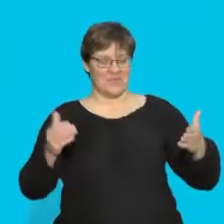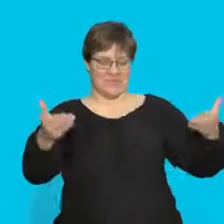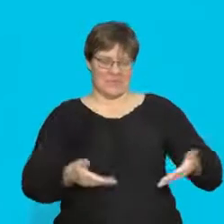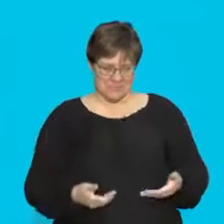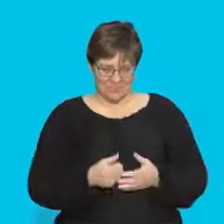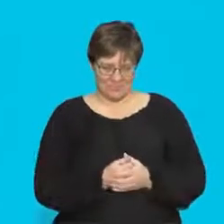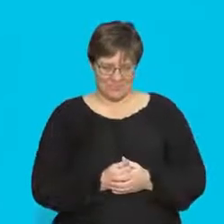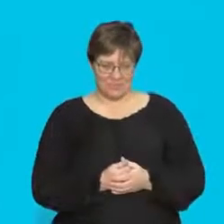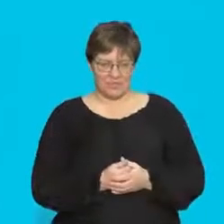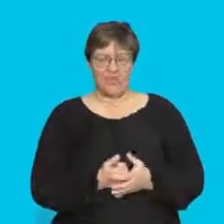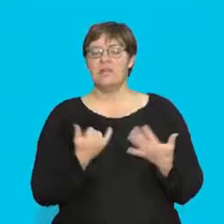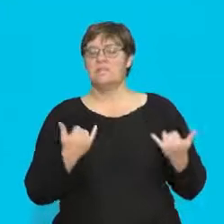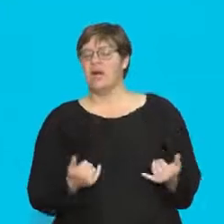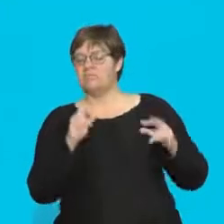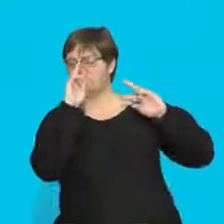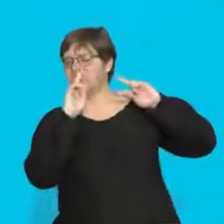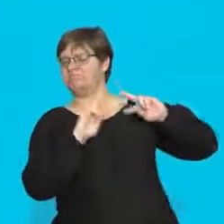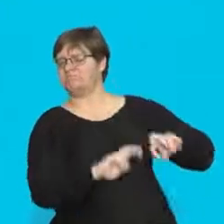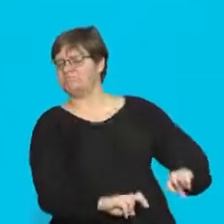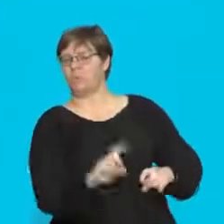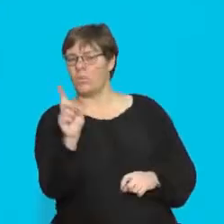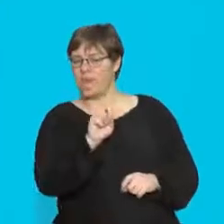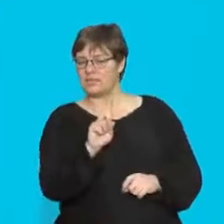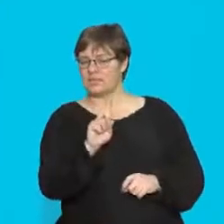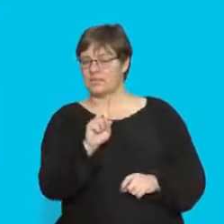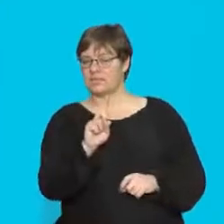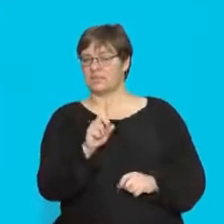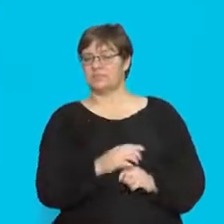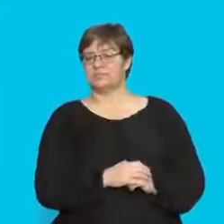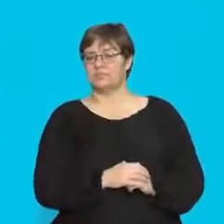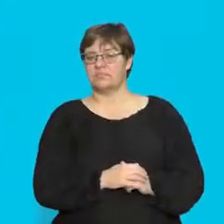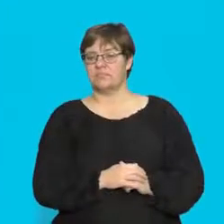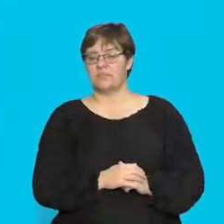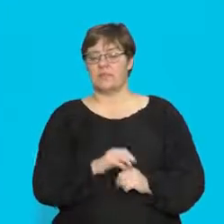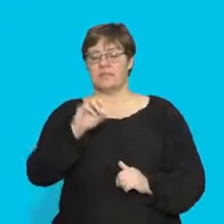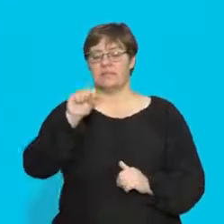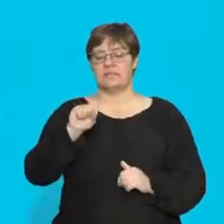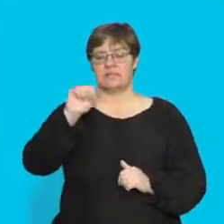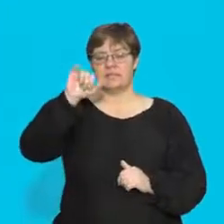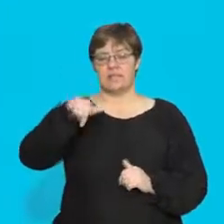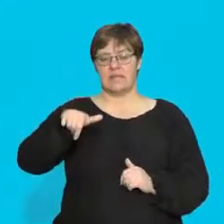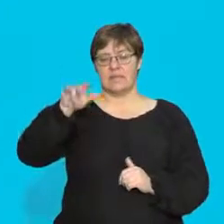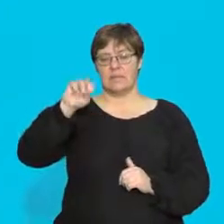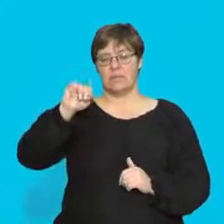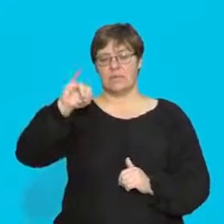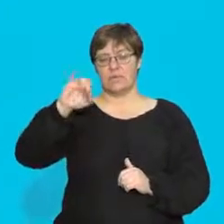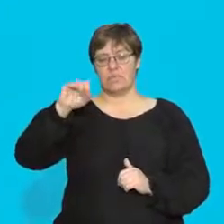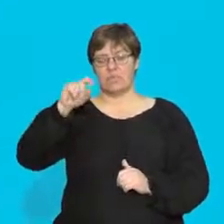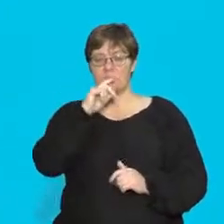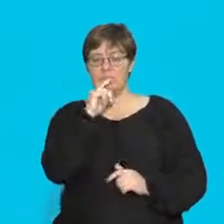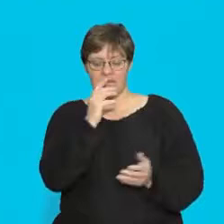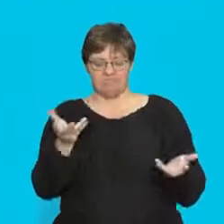Welcome back, everyone. We are looking at the subtopic of symbiosis within